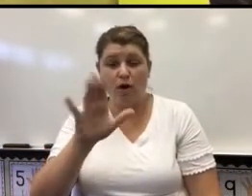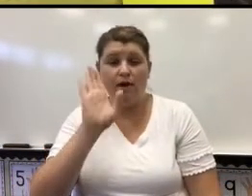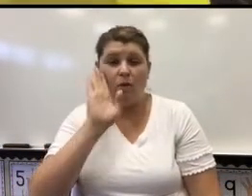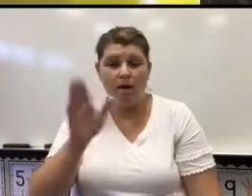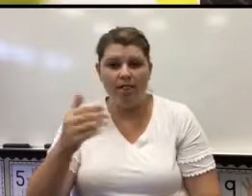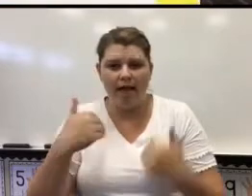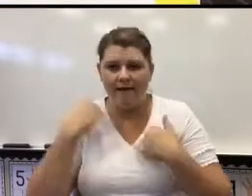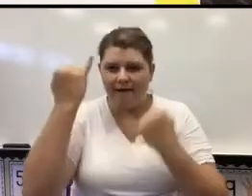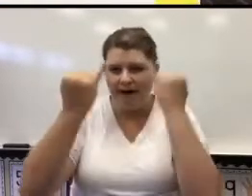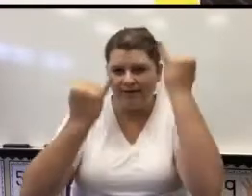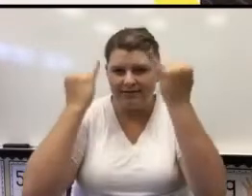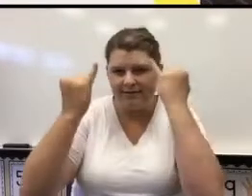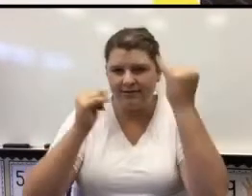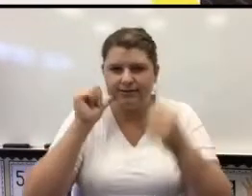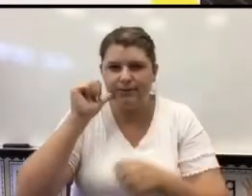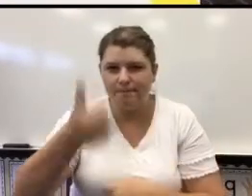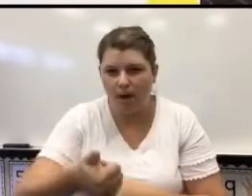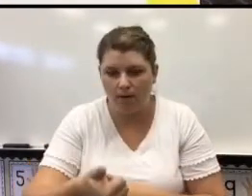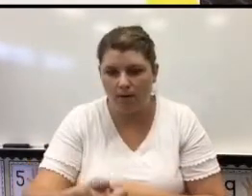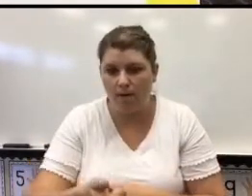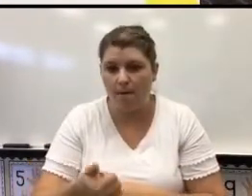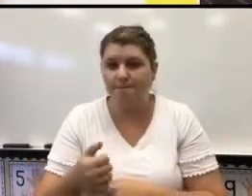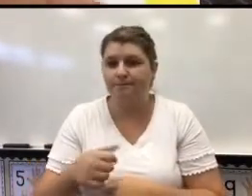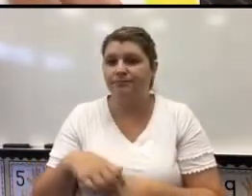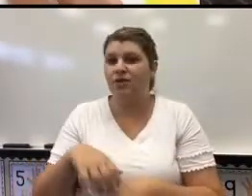some ideas for him tomorrow.